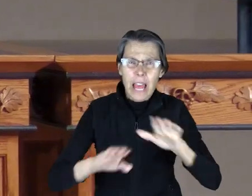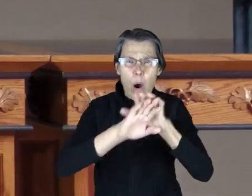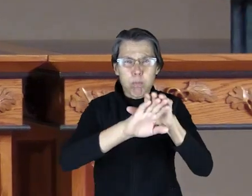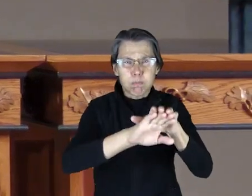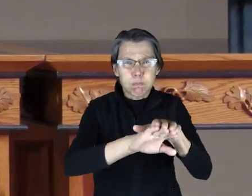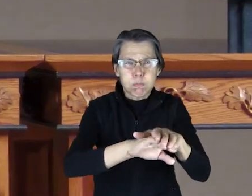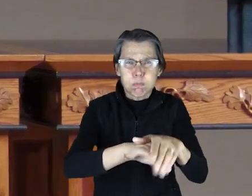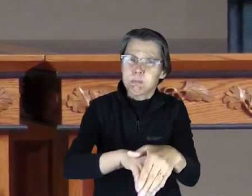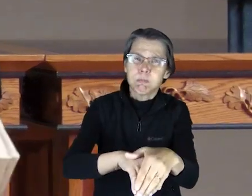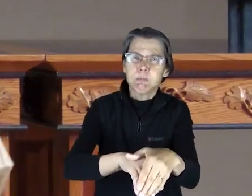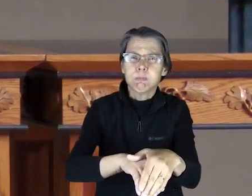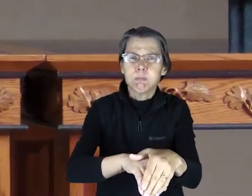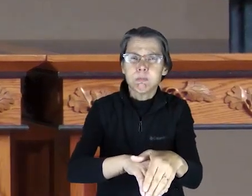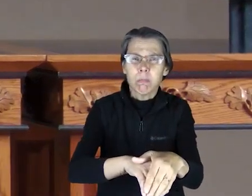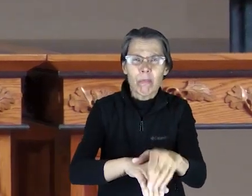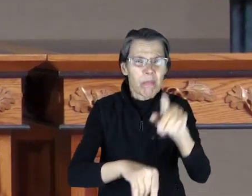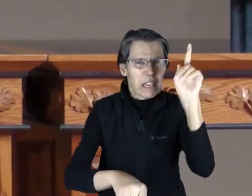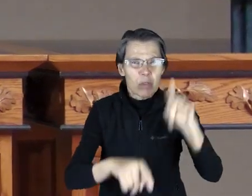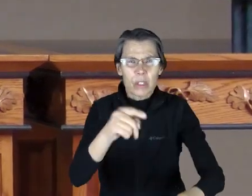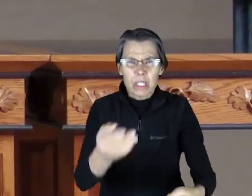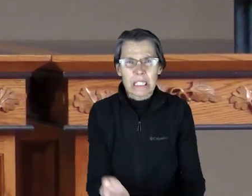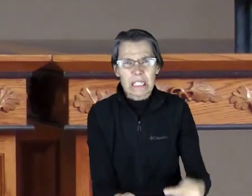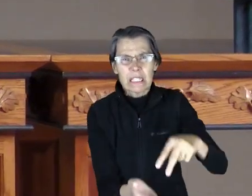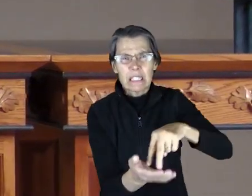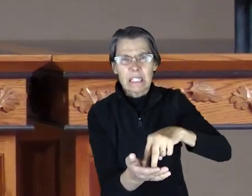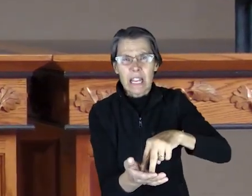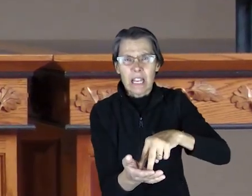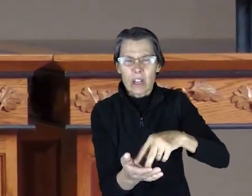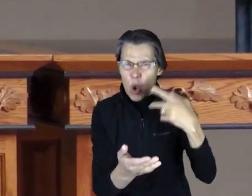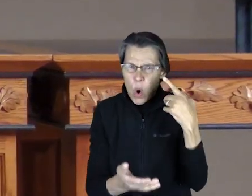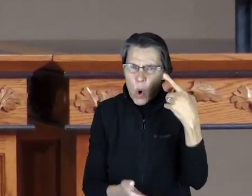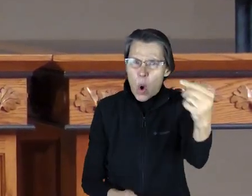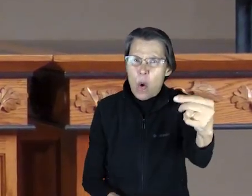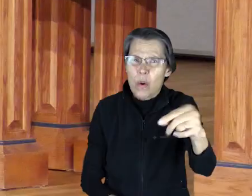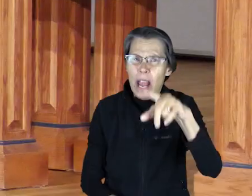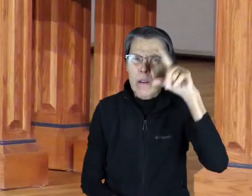Go down, Moses, tell old Pharaoh to let my people go.